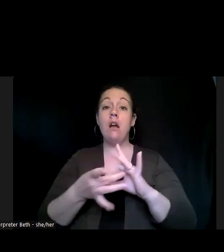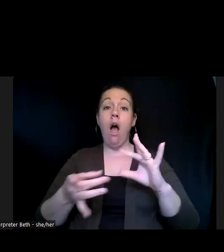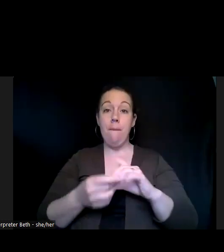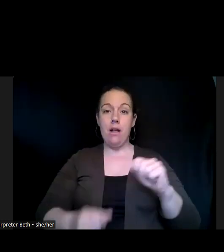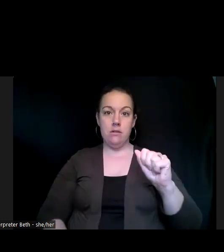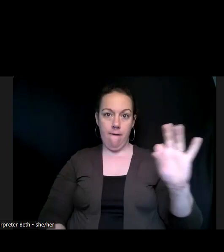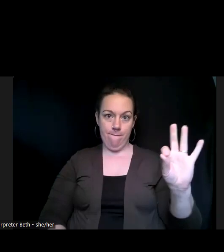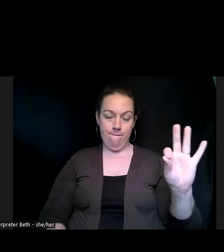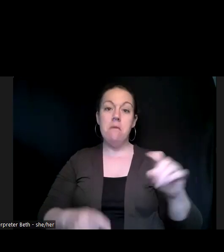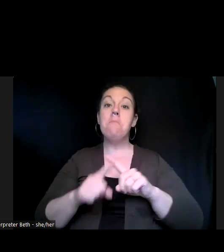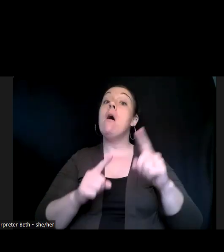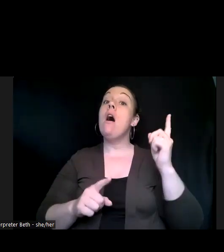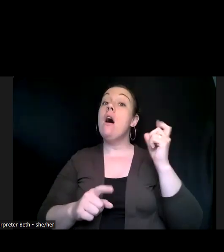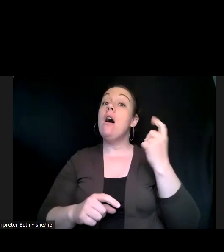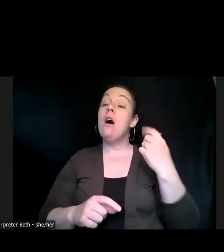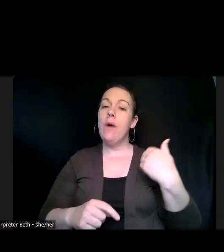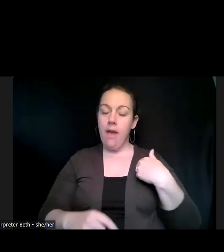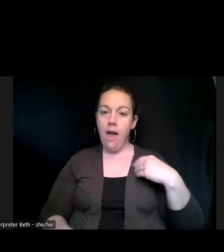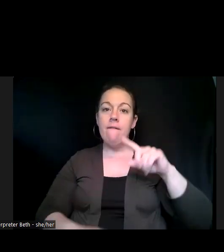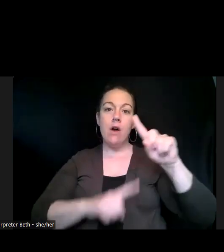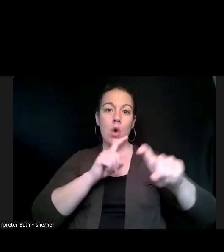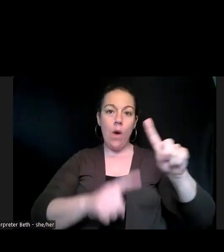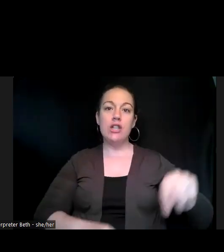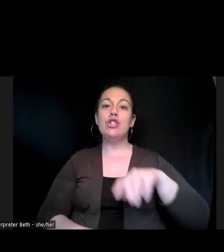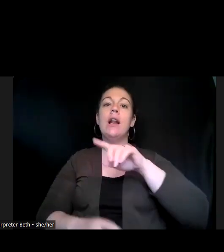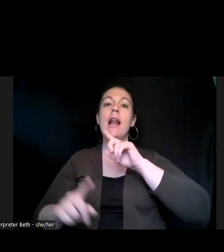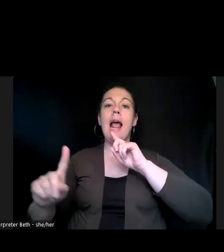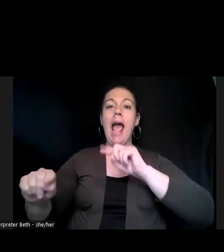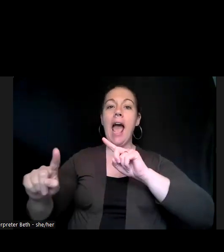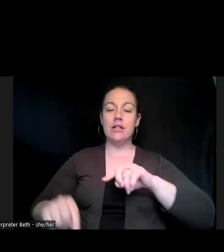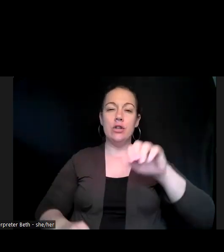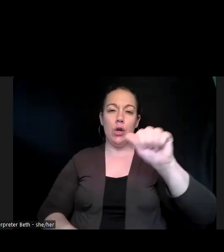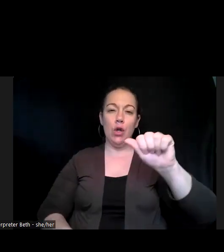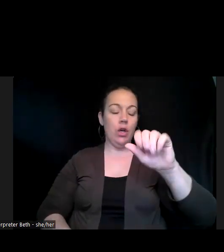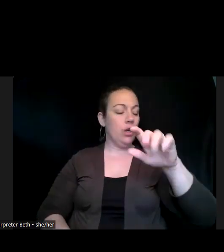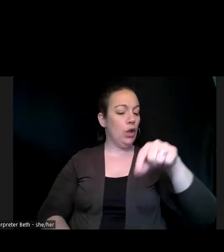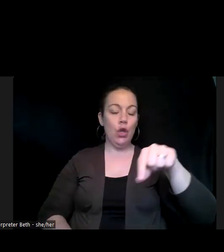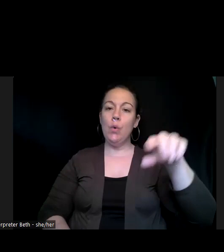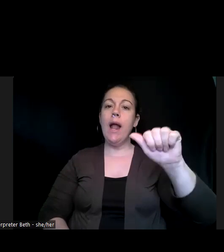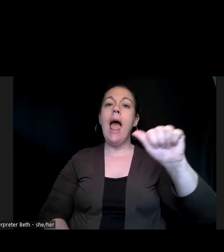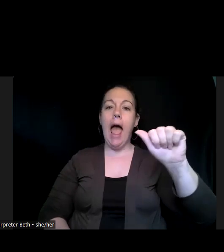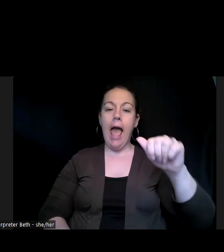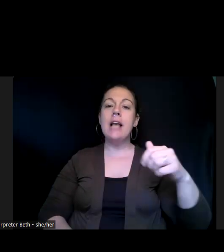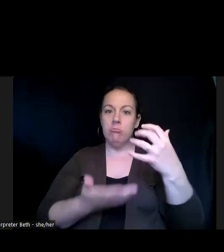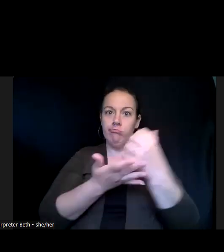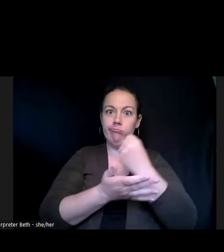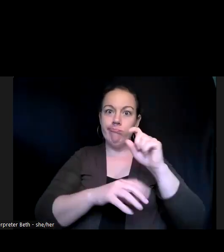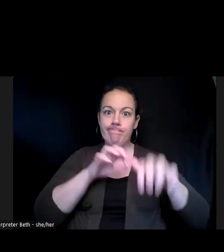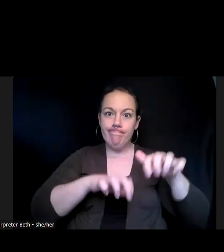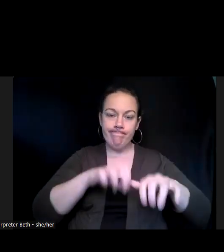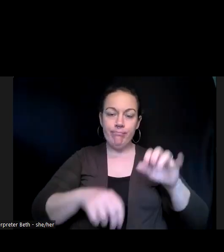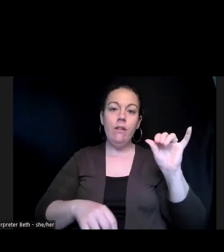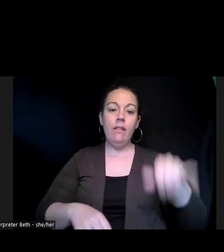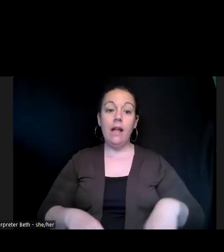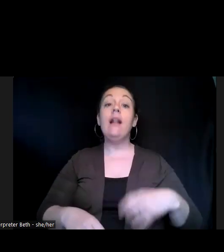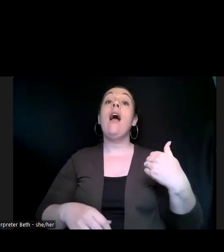However, the Q&A chat is on, and we really encourage everyone to make use of that. The captions feature is available for you